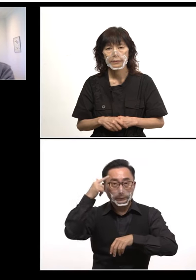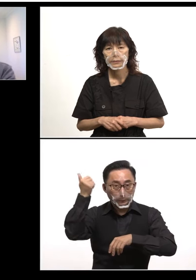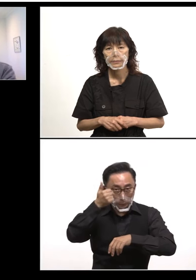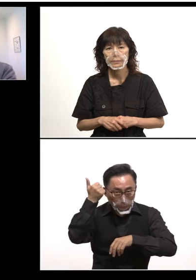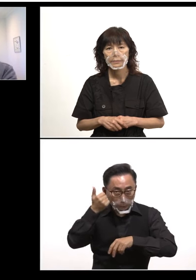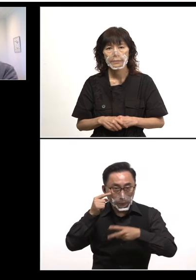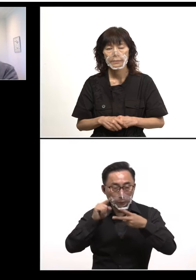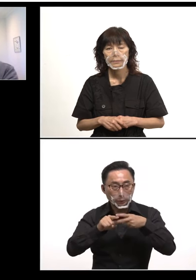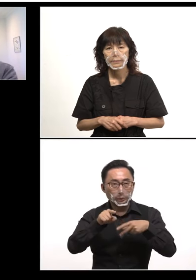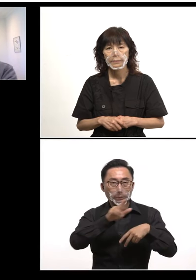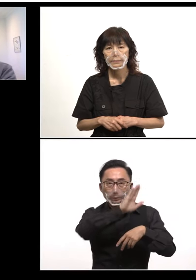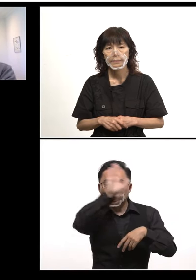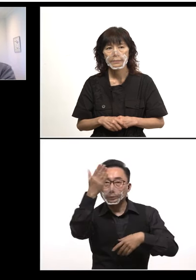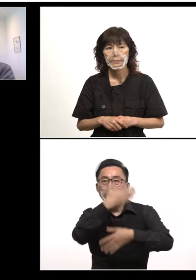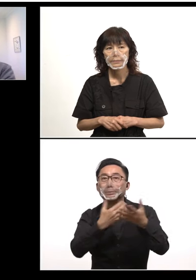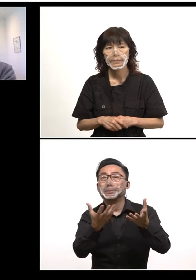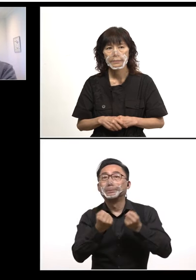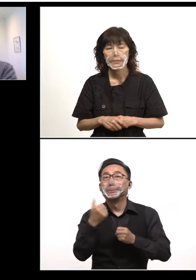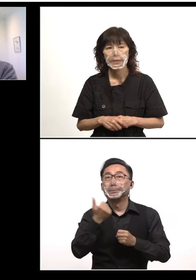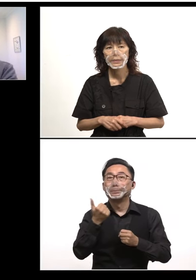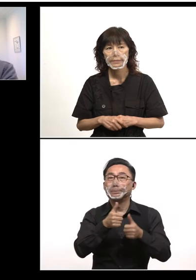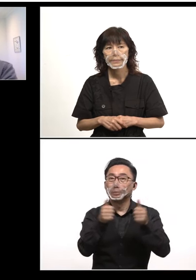abilities. Thank you.